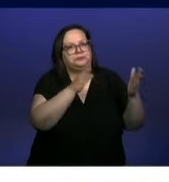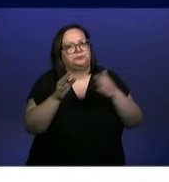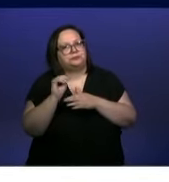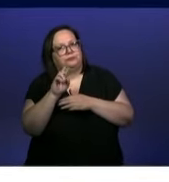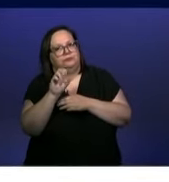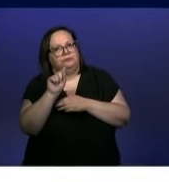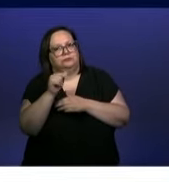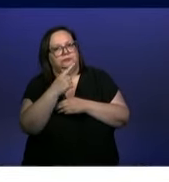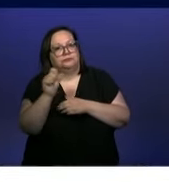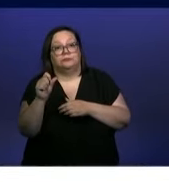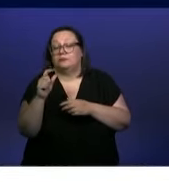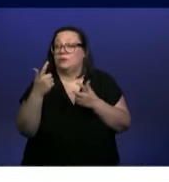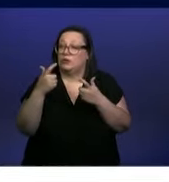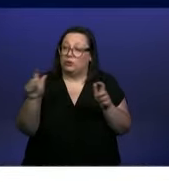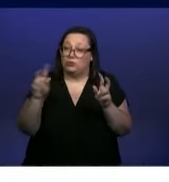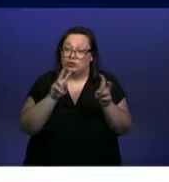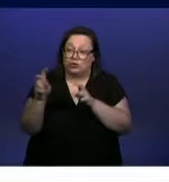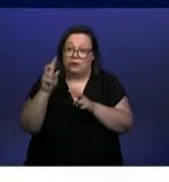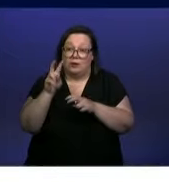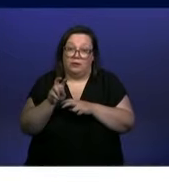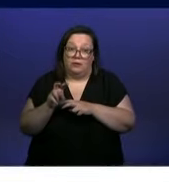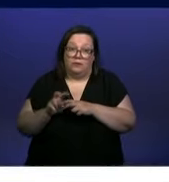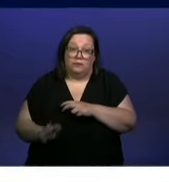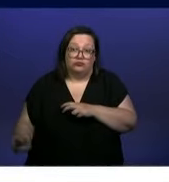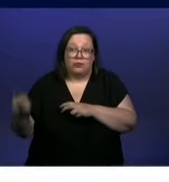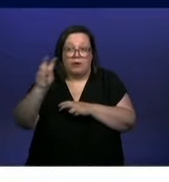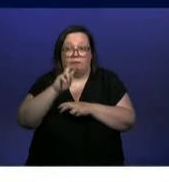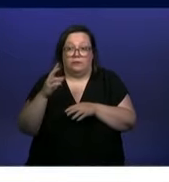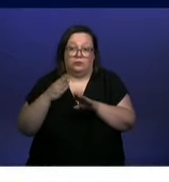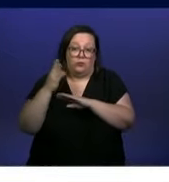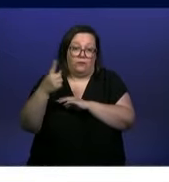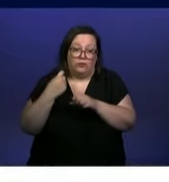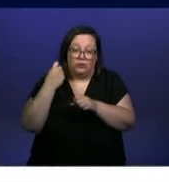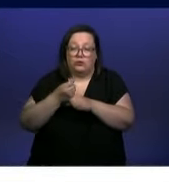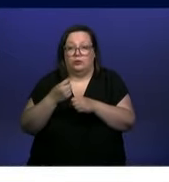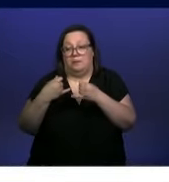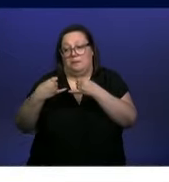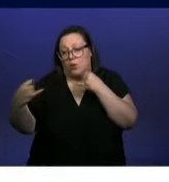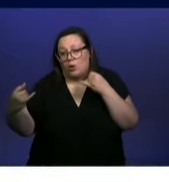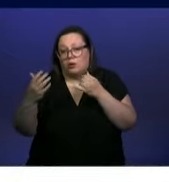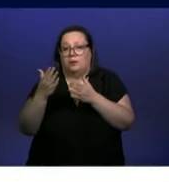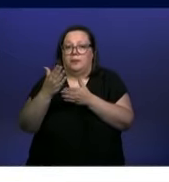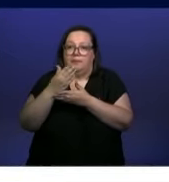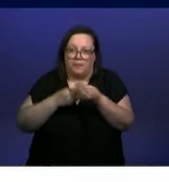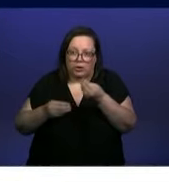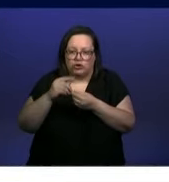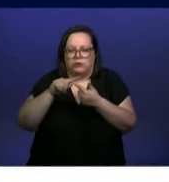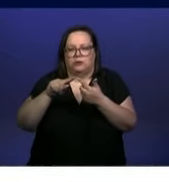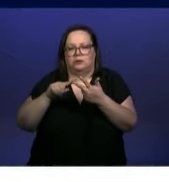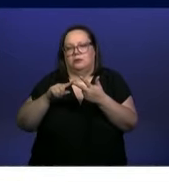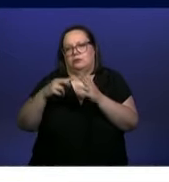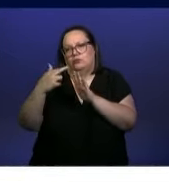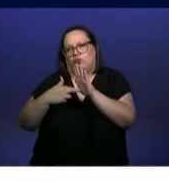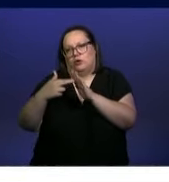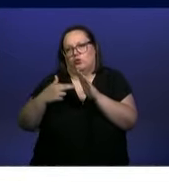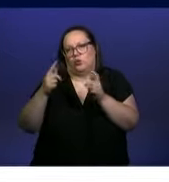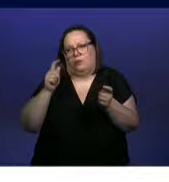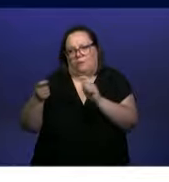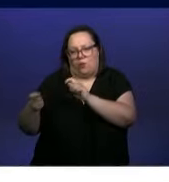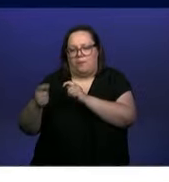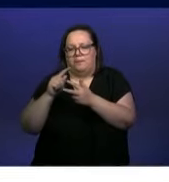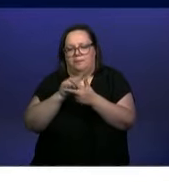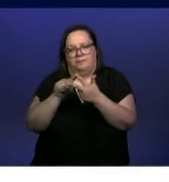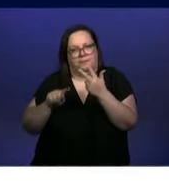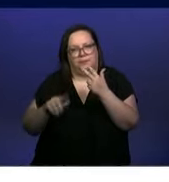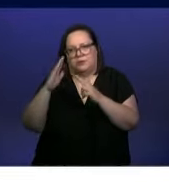state for over a year now, border, budget, regulatory reform. These are the top three. And the border, the